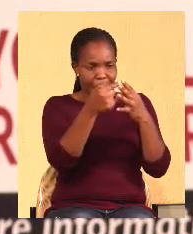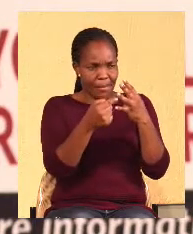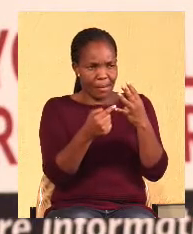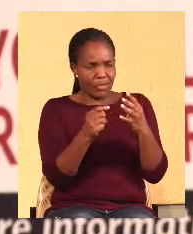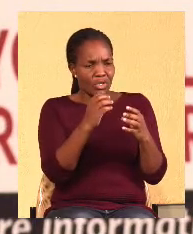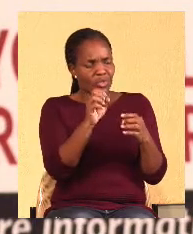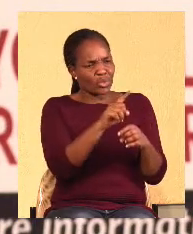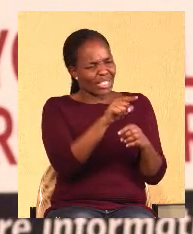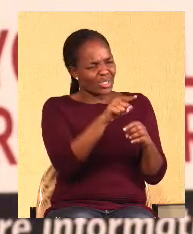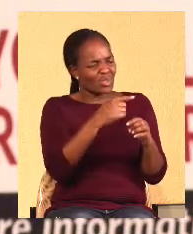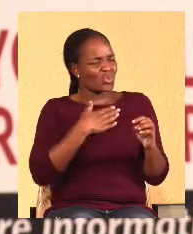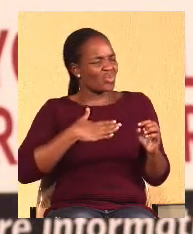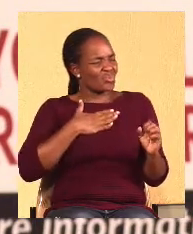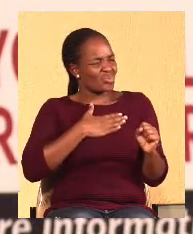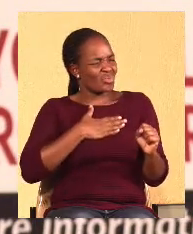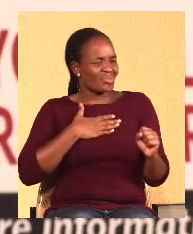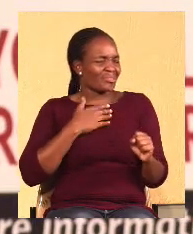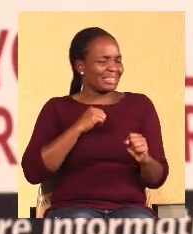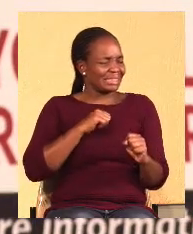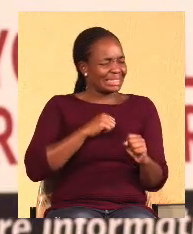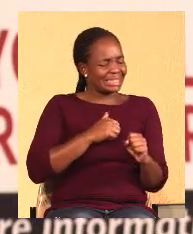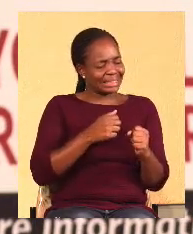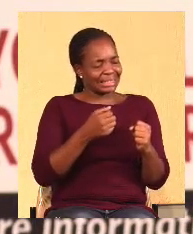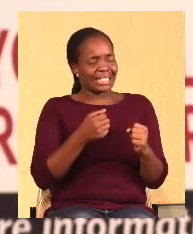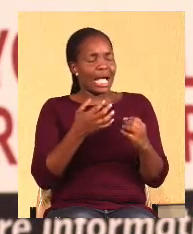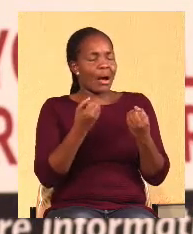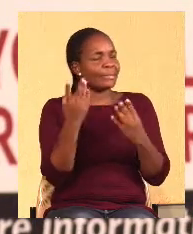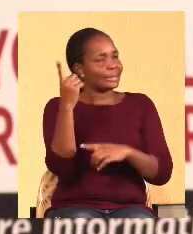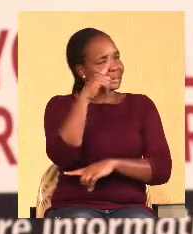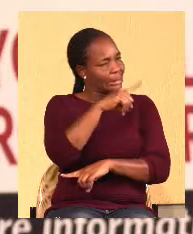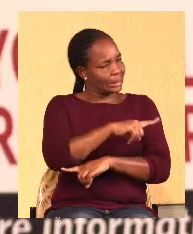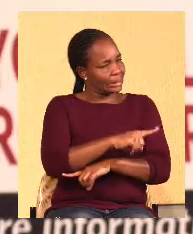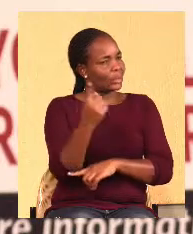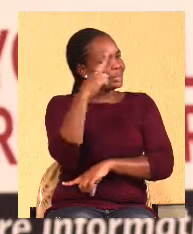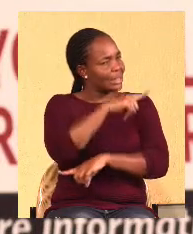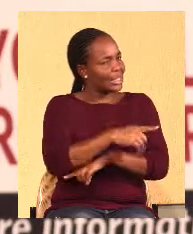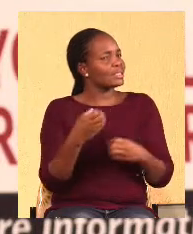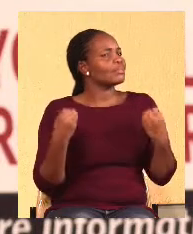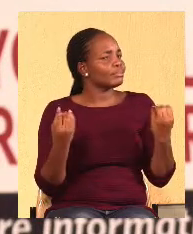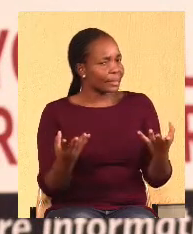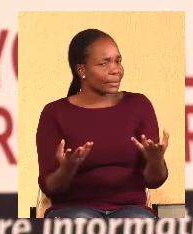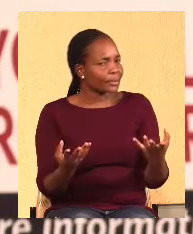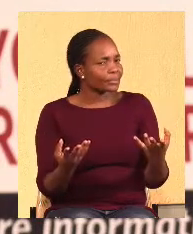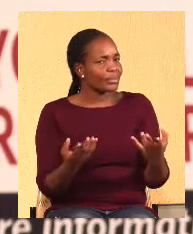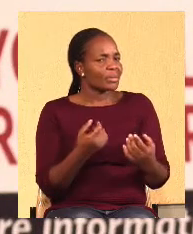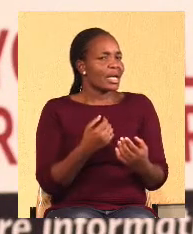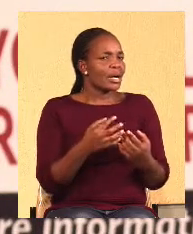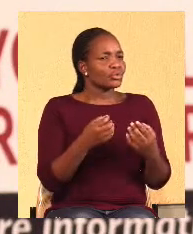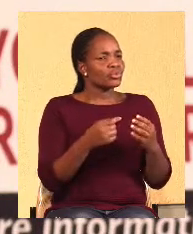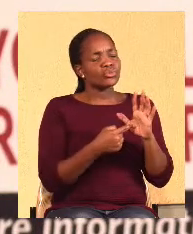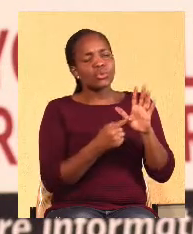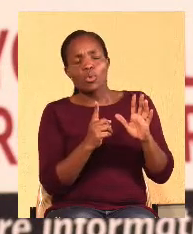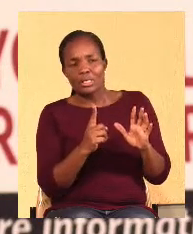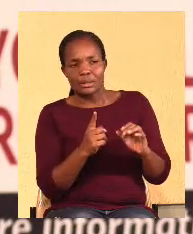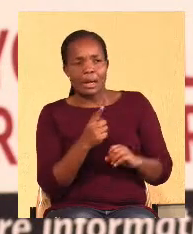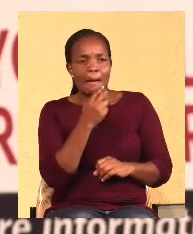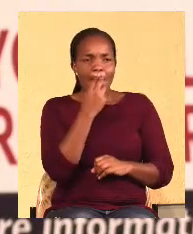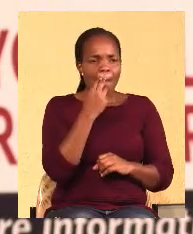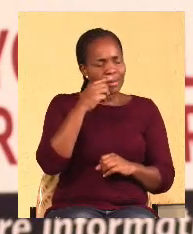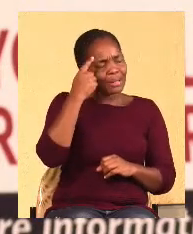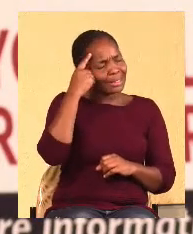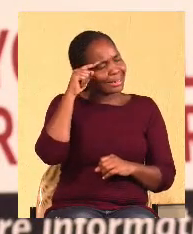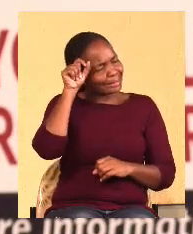many days is the person having the signs. And the key ones is the person, for example, having fever, is a person having a